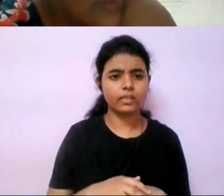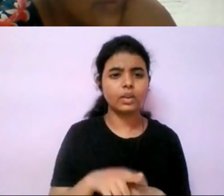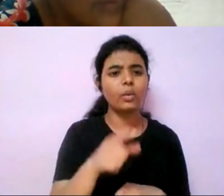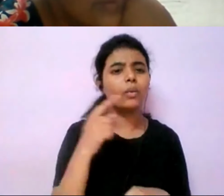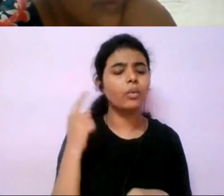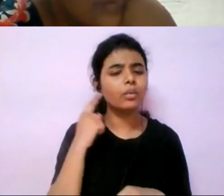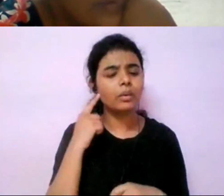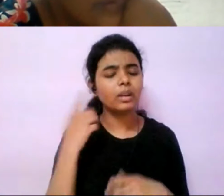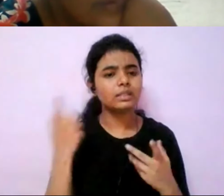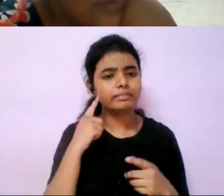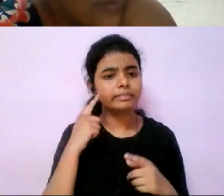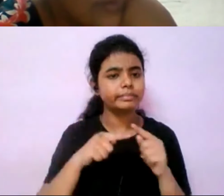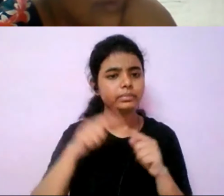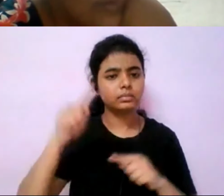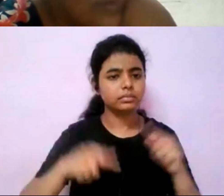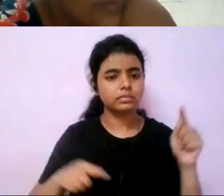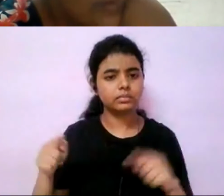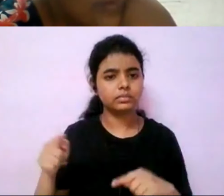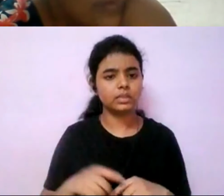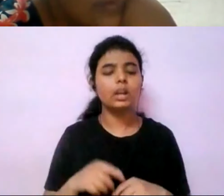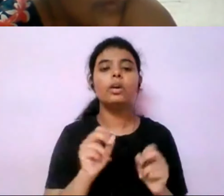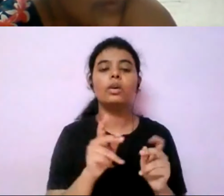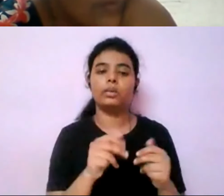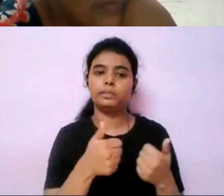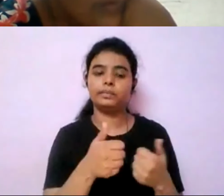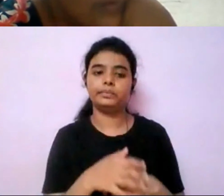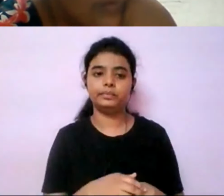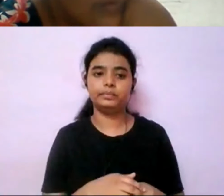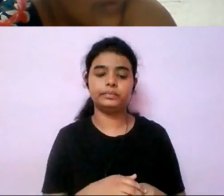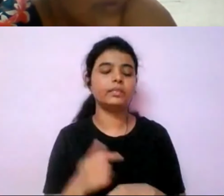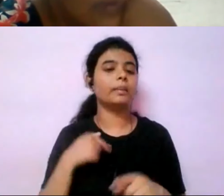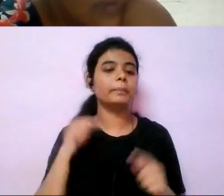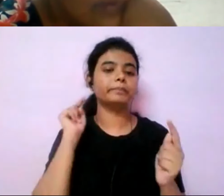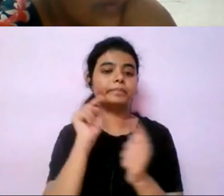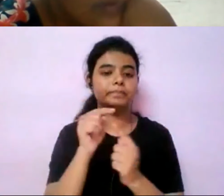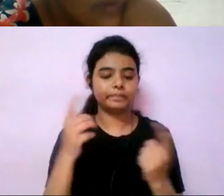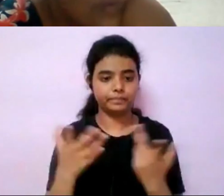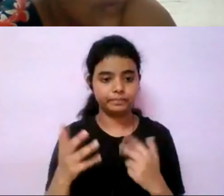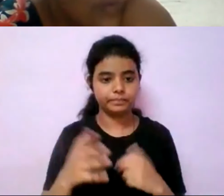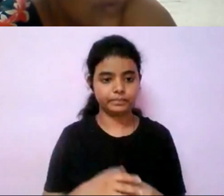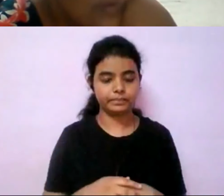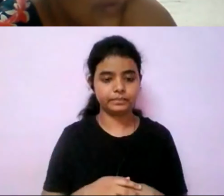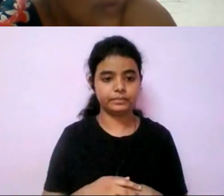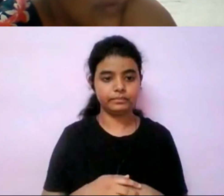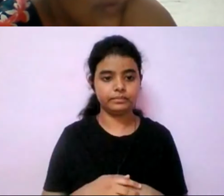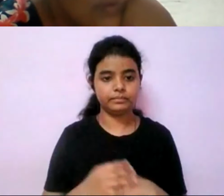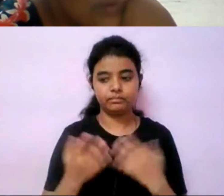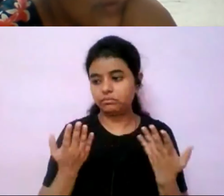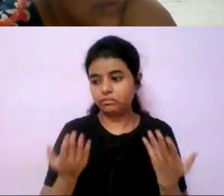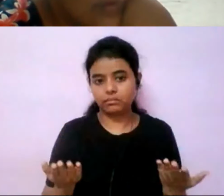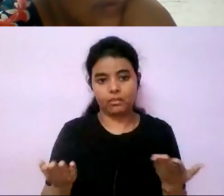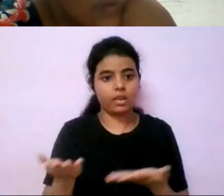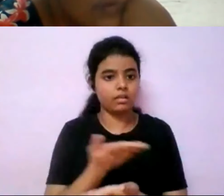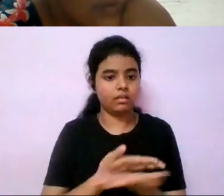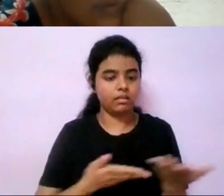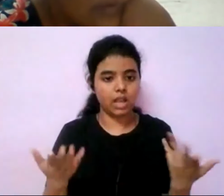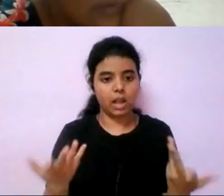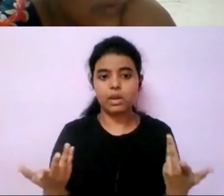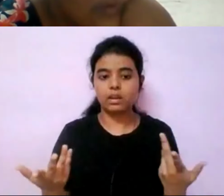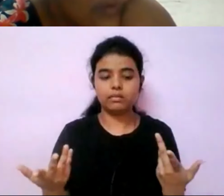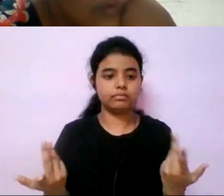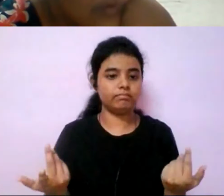Yeah. Okay. Actually, my point was that nowadays, like there are web series coming